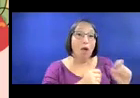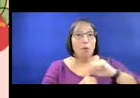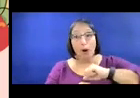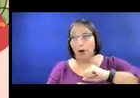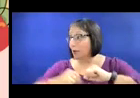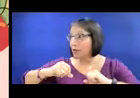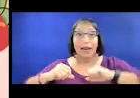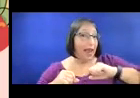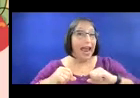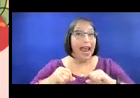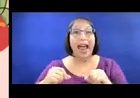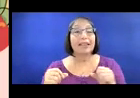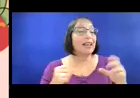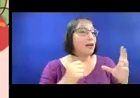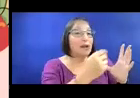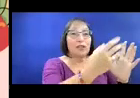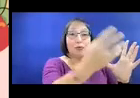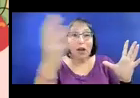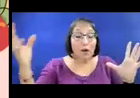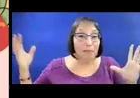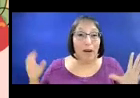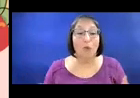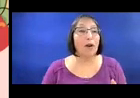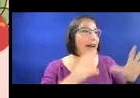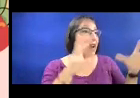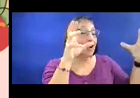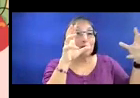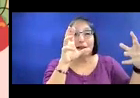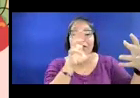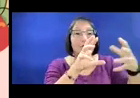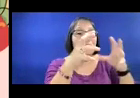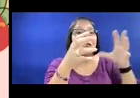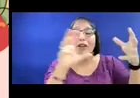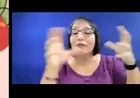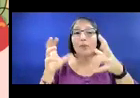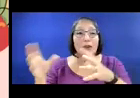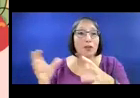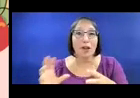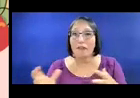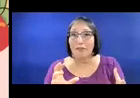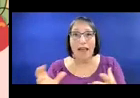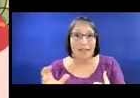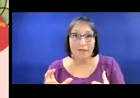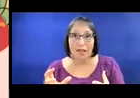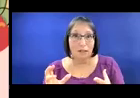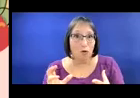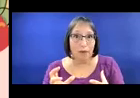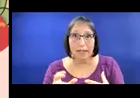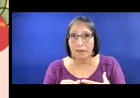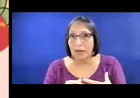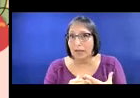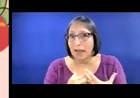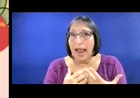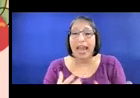with their elbow partners. And they could quickly do pair work. I could actually change the configuration of the activities, small group